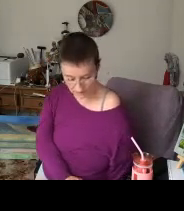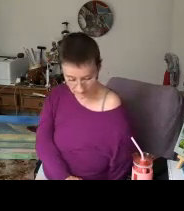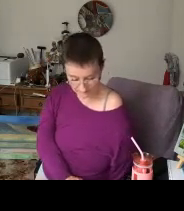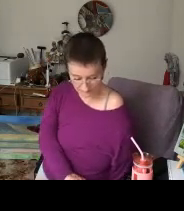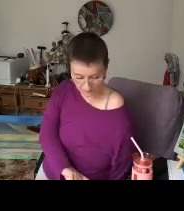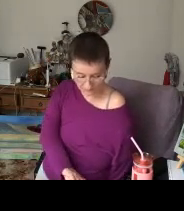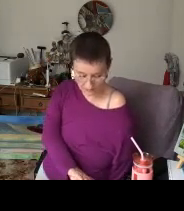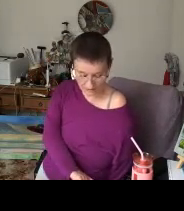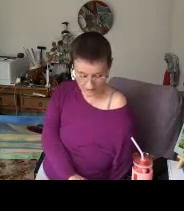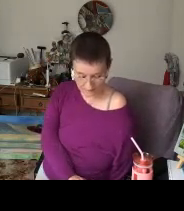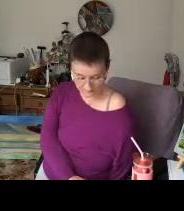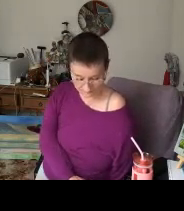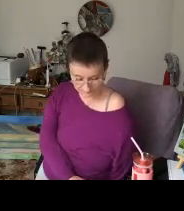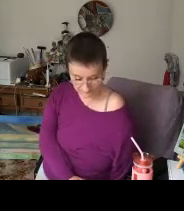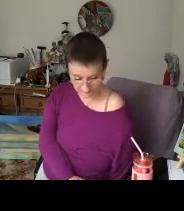left, we've got